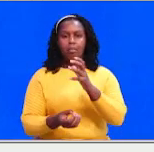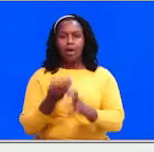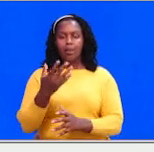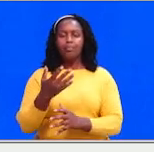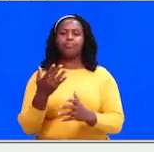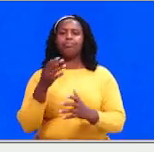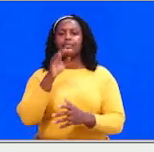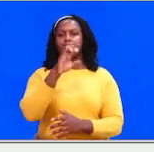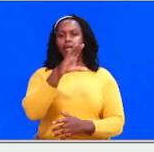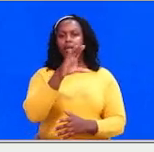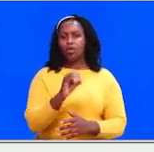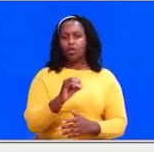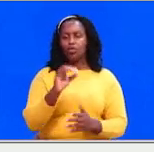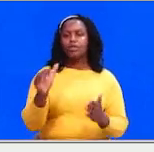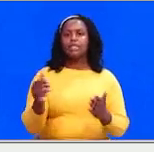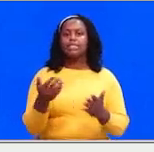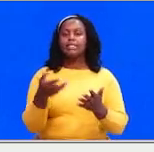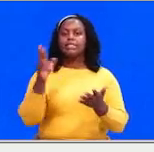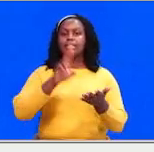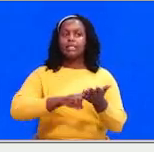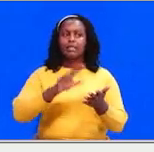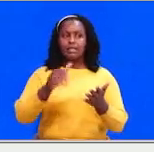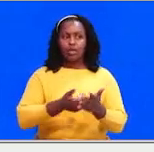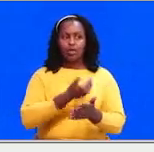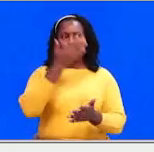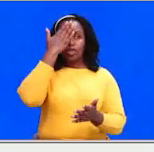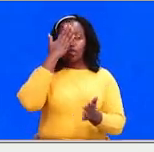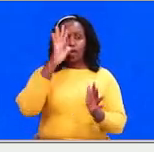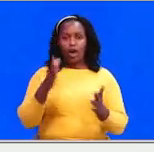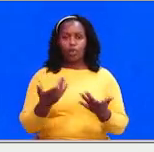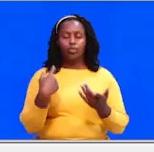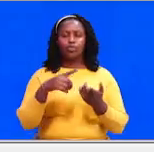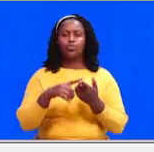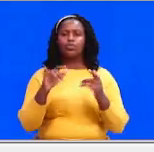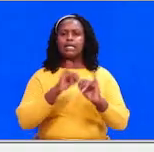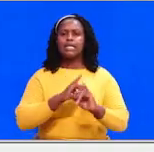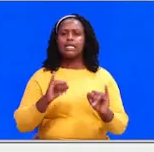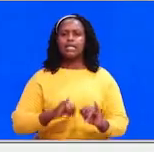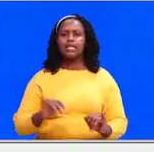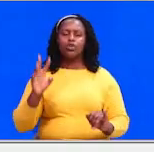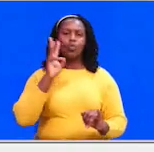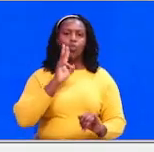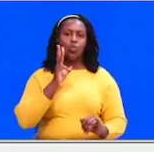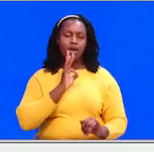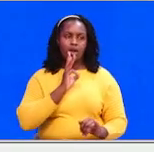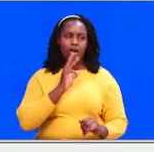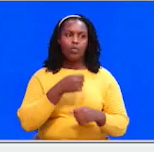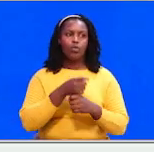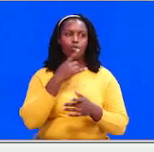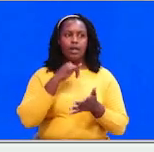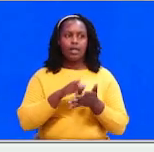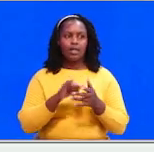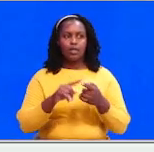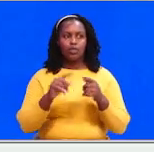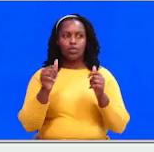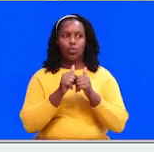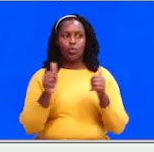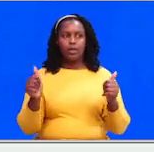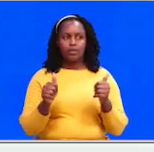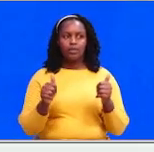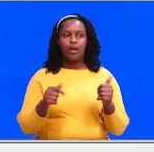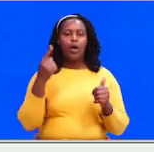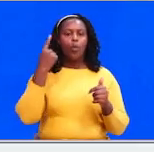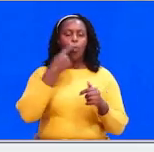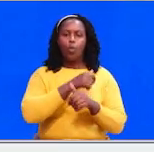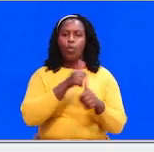when it comes to EcoCycle, they know how to recycle water, recycle sewage, to get it to become odorless water, fit for your grass, fit